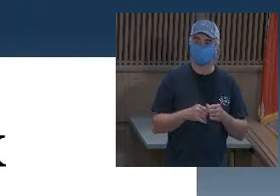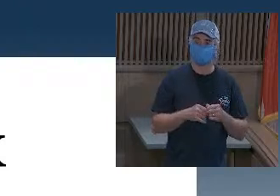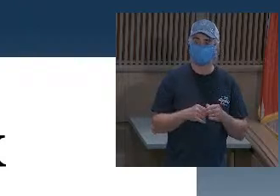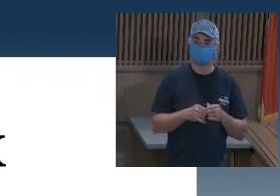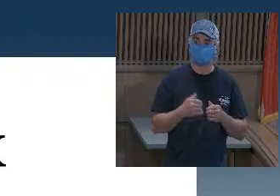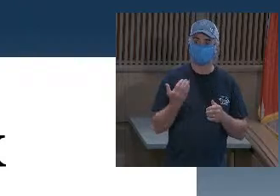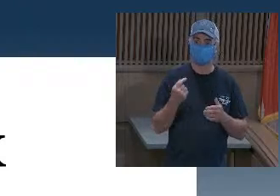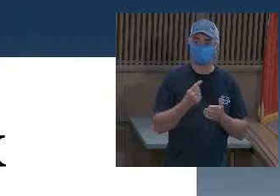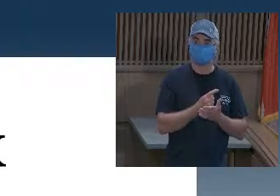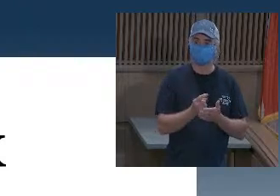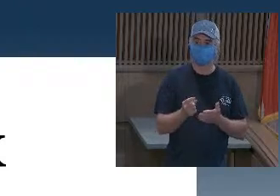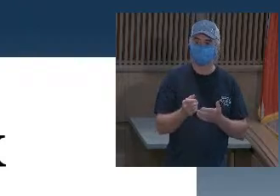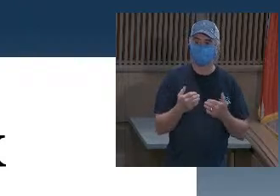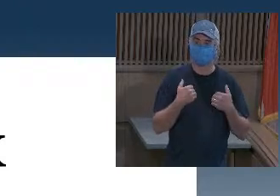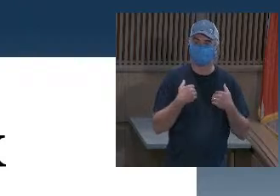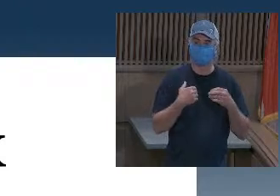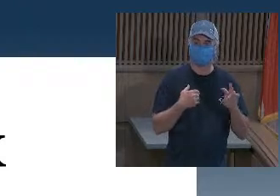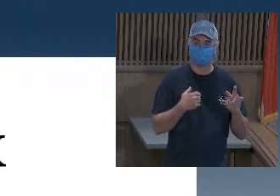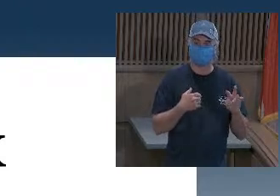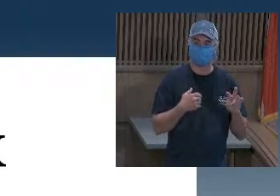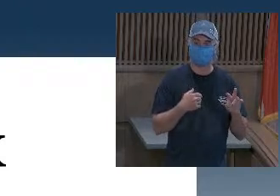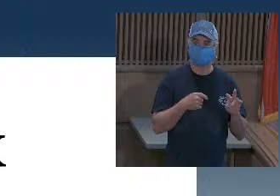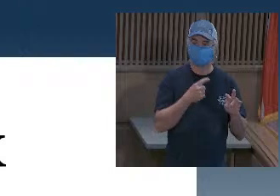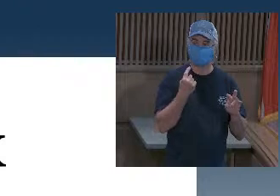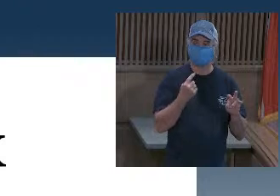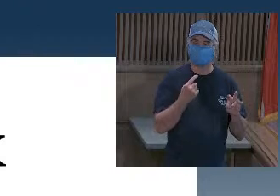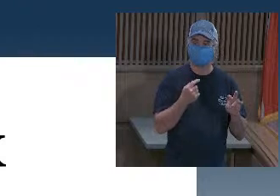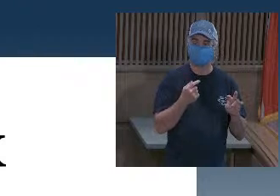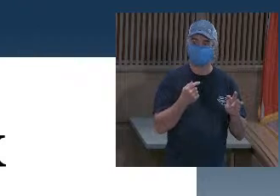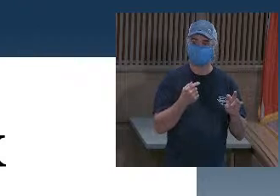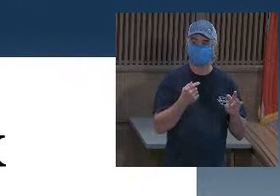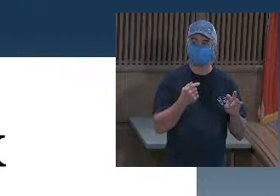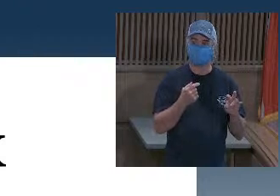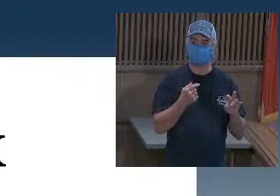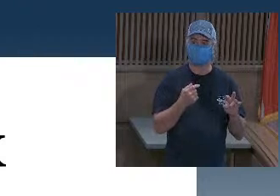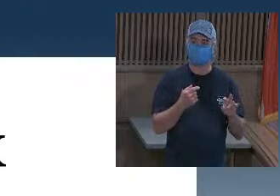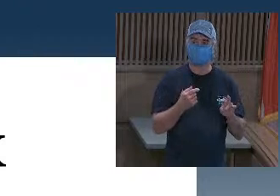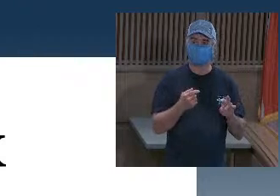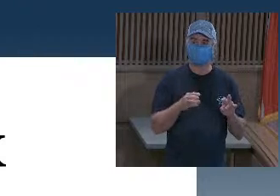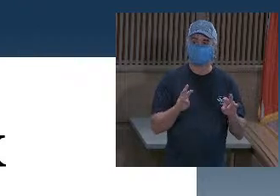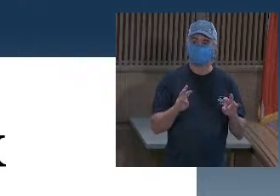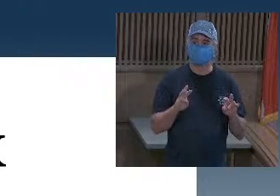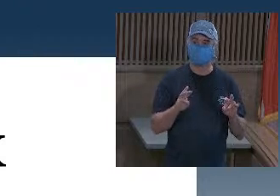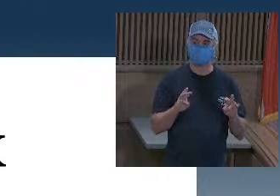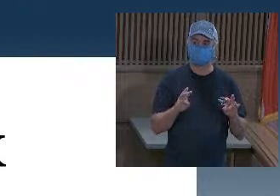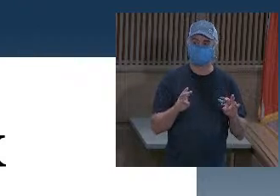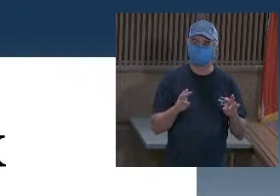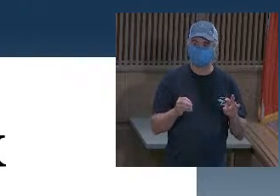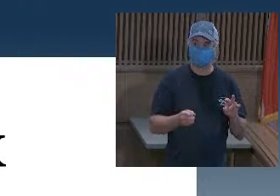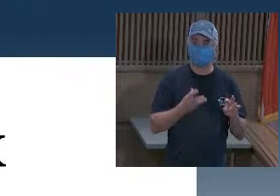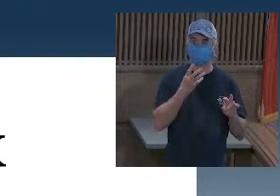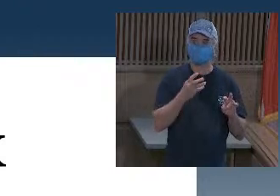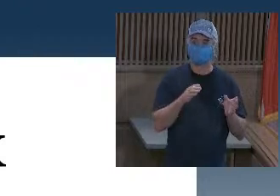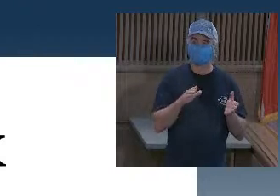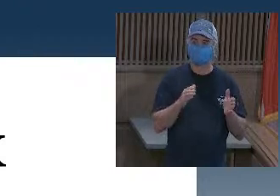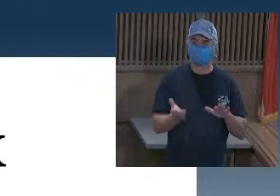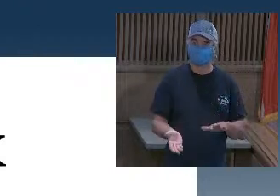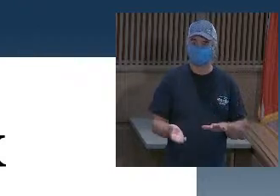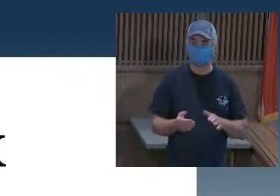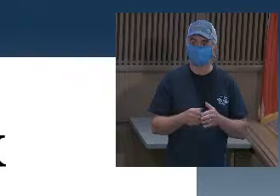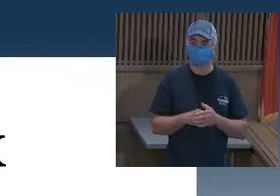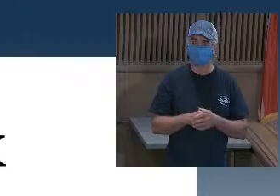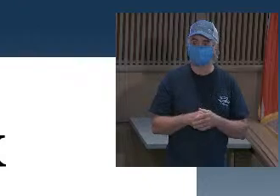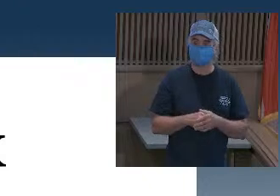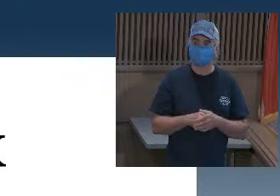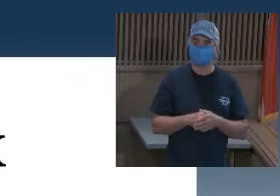in the past week, we had 7 blacks, 54%, and we had 6 whites, 44%. So you can